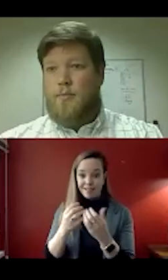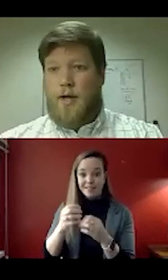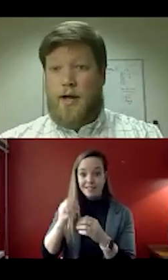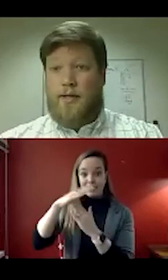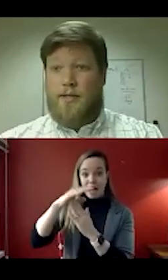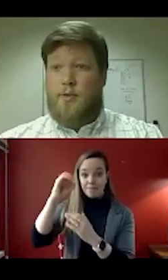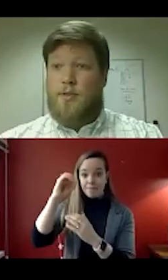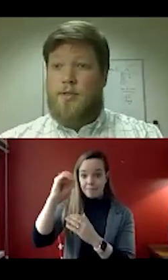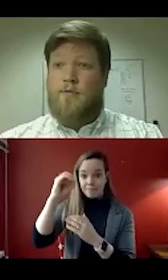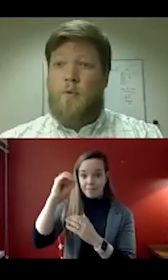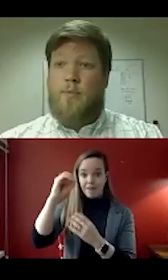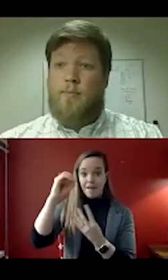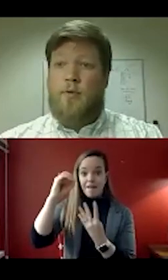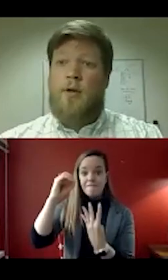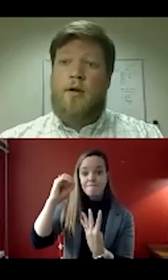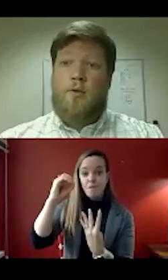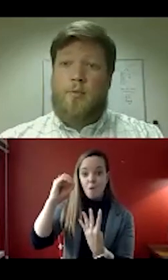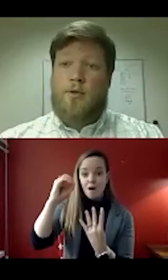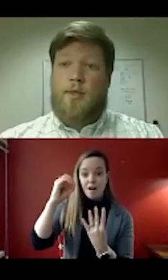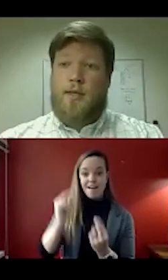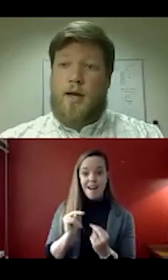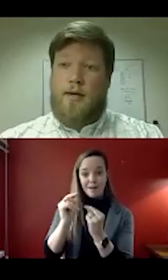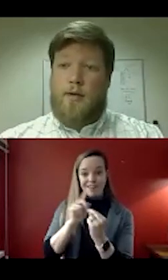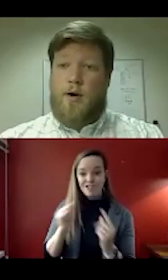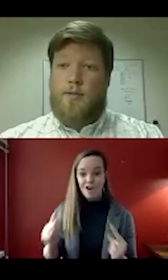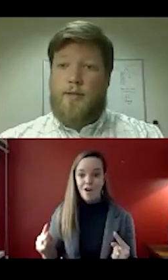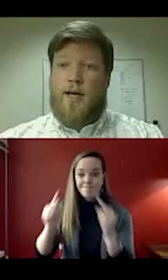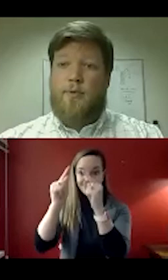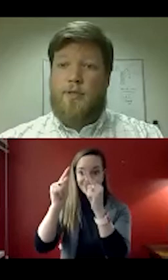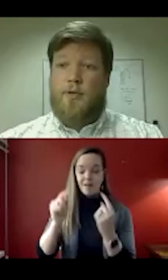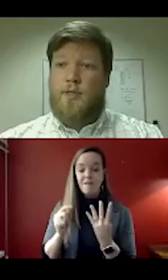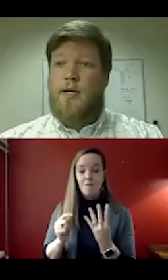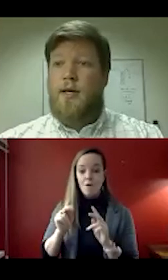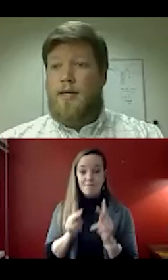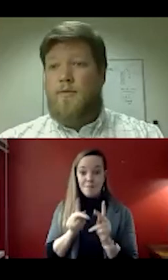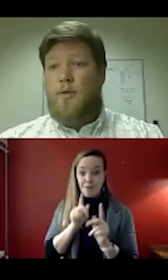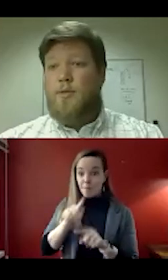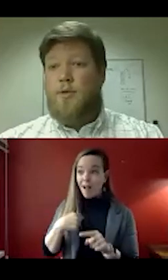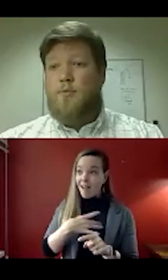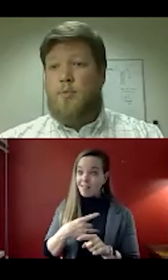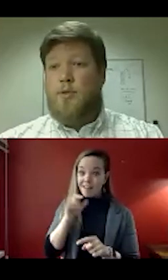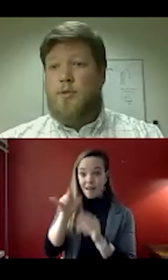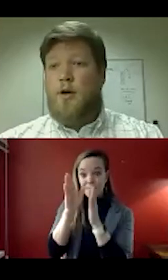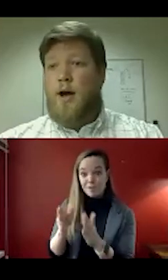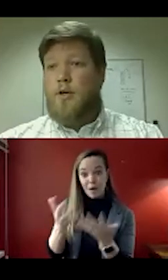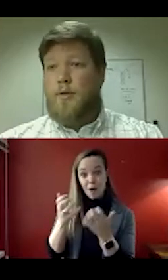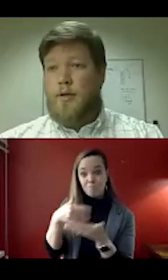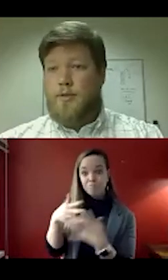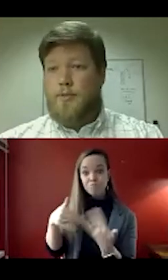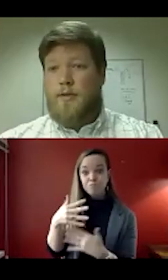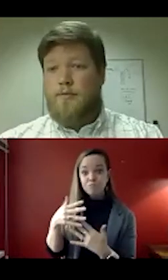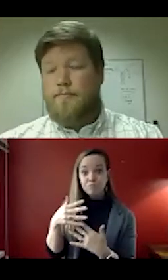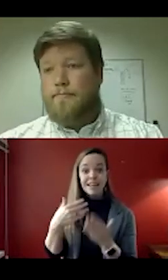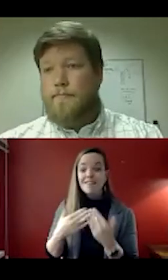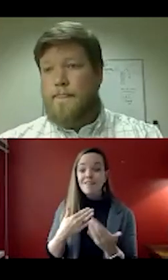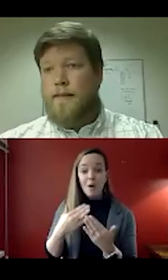this person. These are 4 people who report that they like and want to spend time with this person, even though this person reports no outgoing nodes